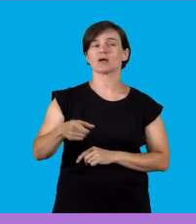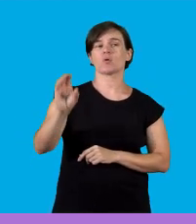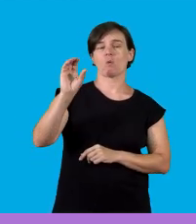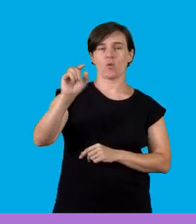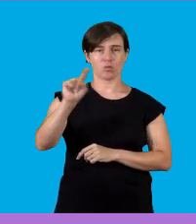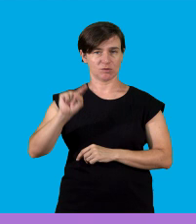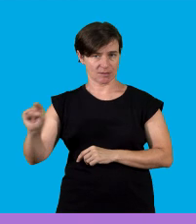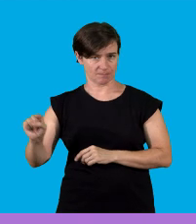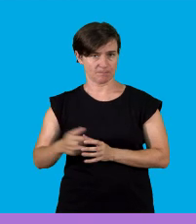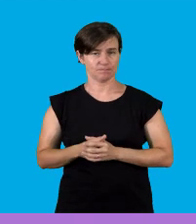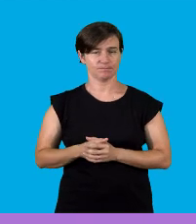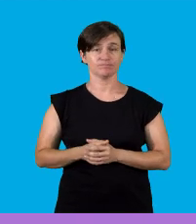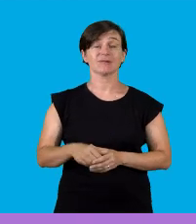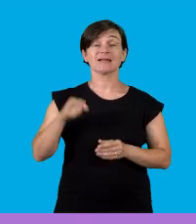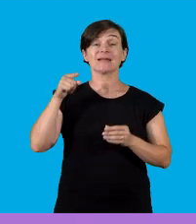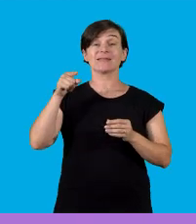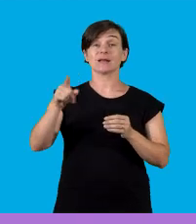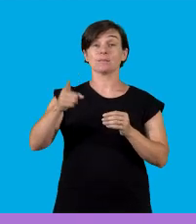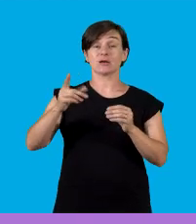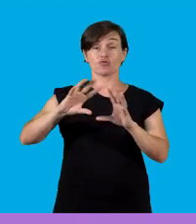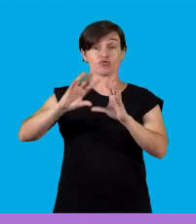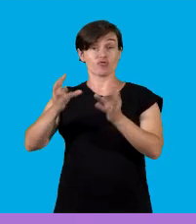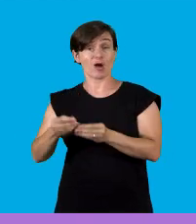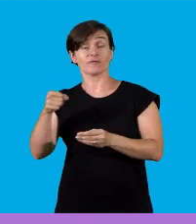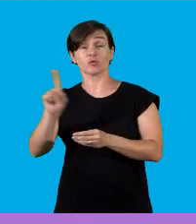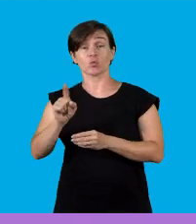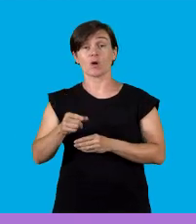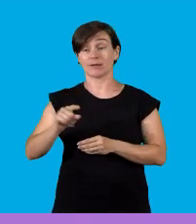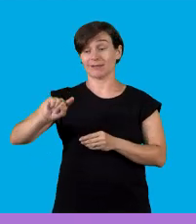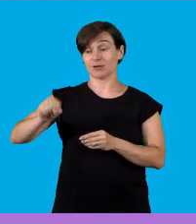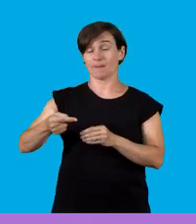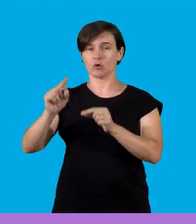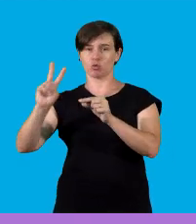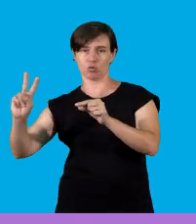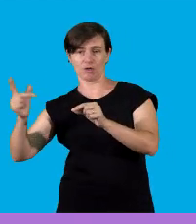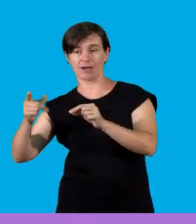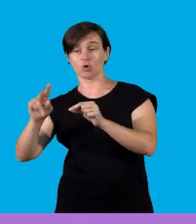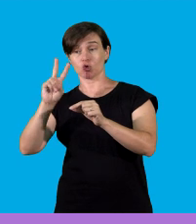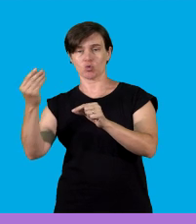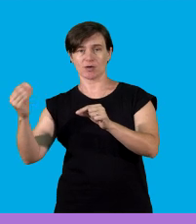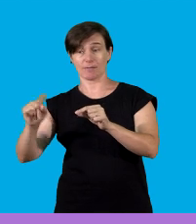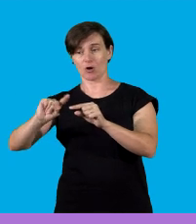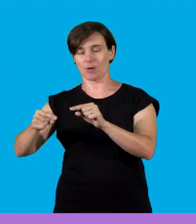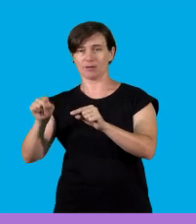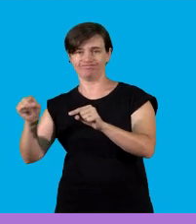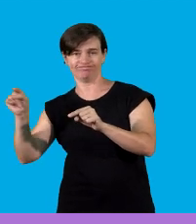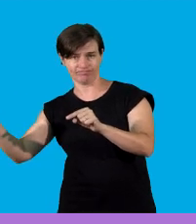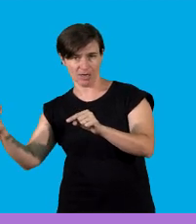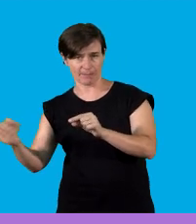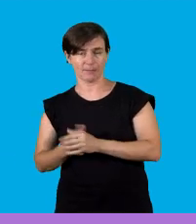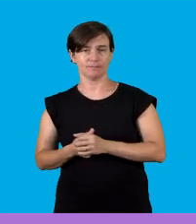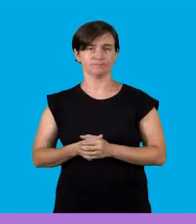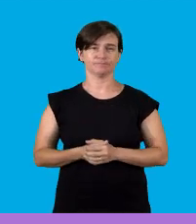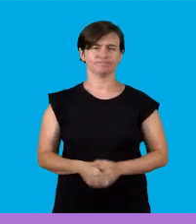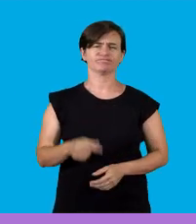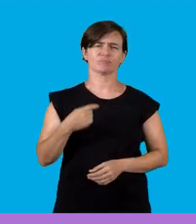pounds. Then round off your answer to 2 decimal places, all right? So I have 278